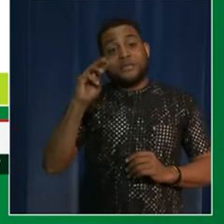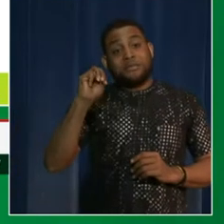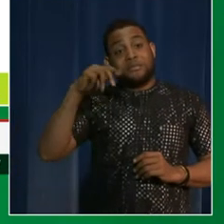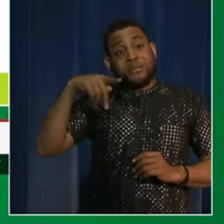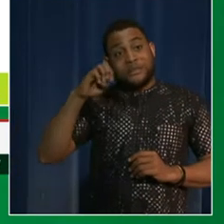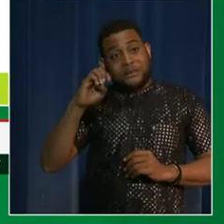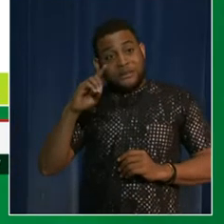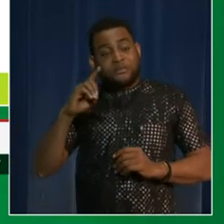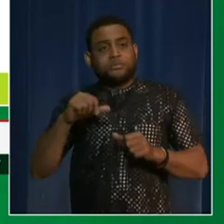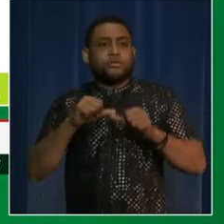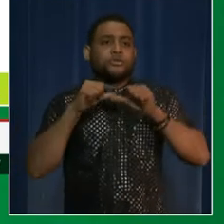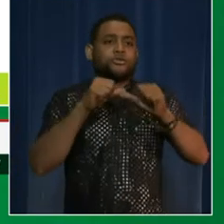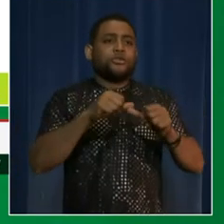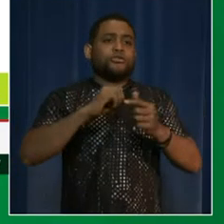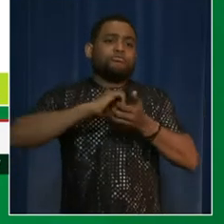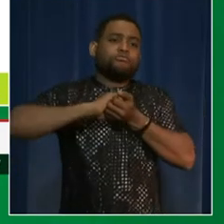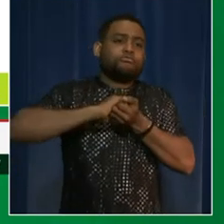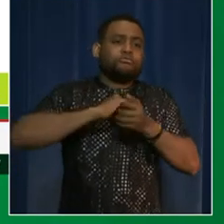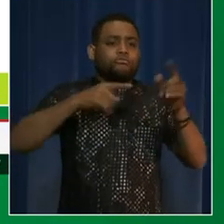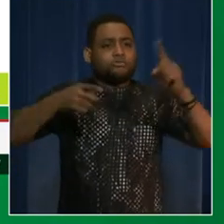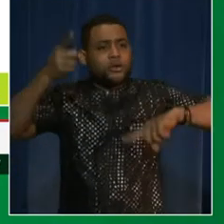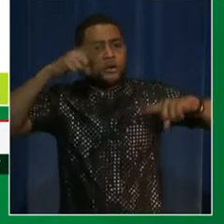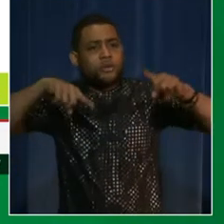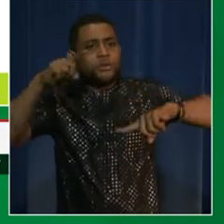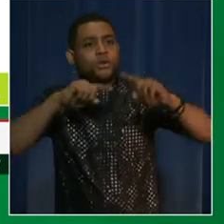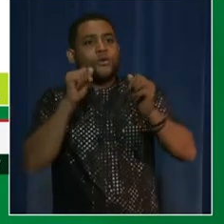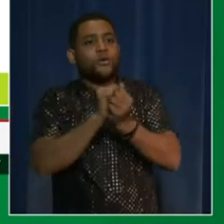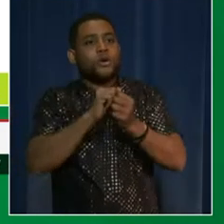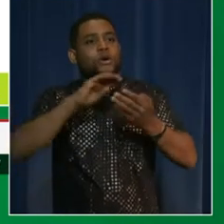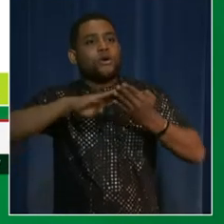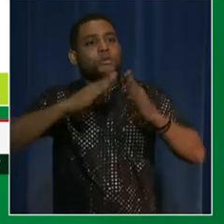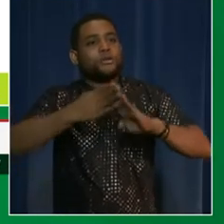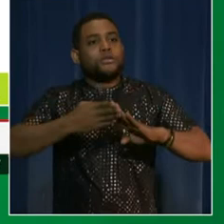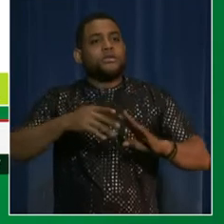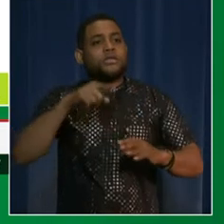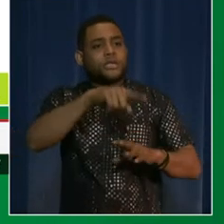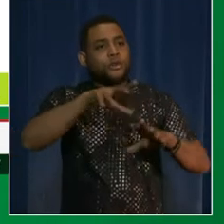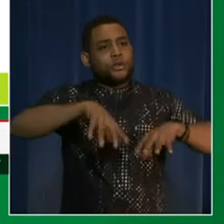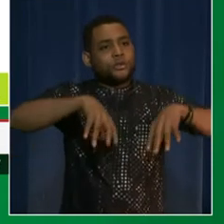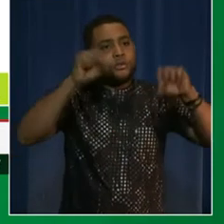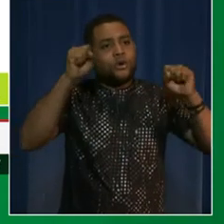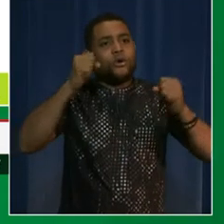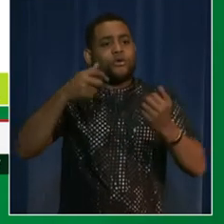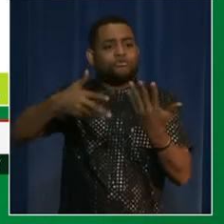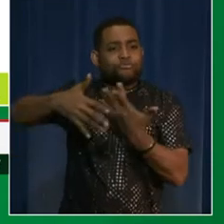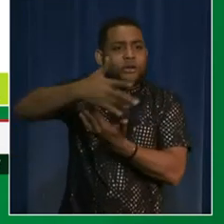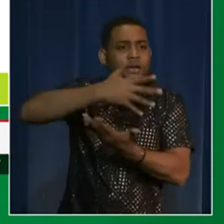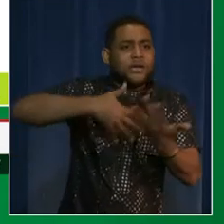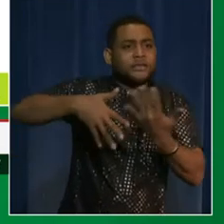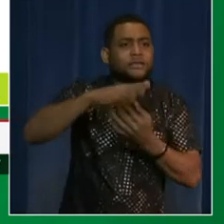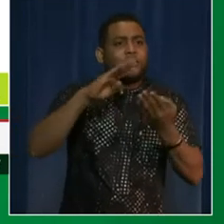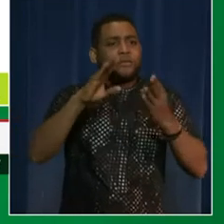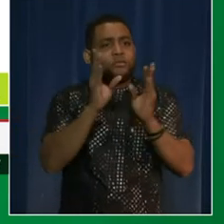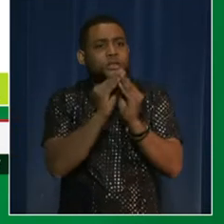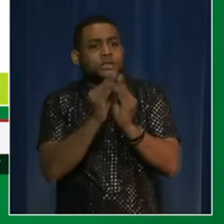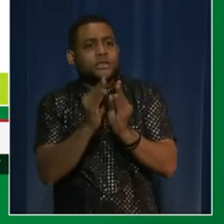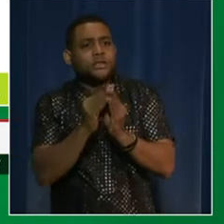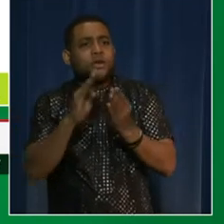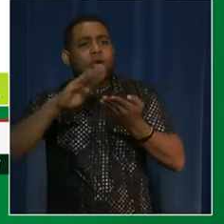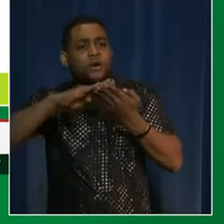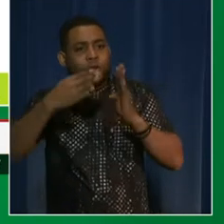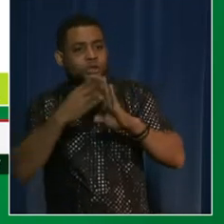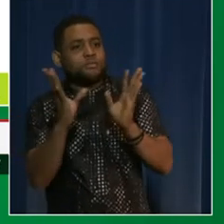collaborate closely with the community, including hosting interactive community meetings with DPR and